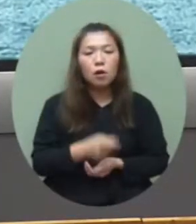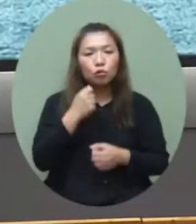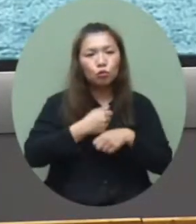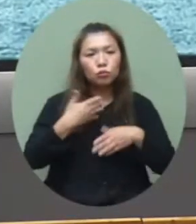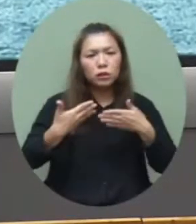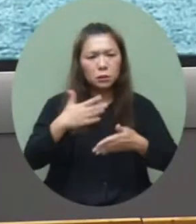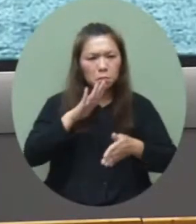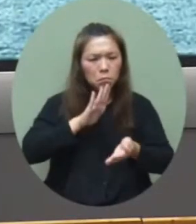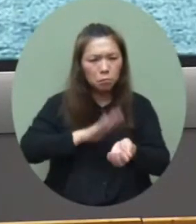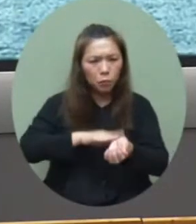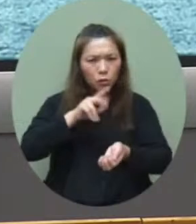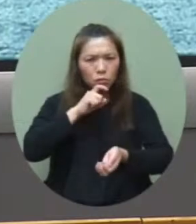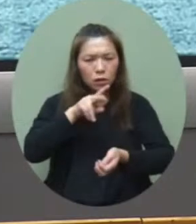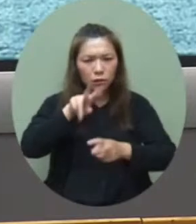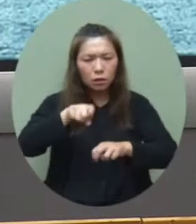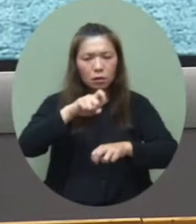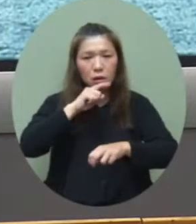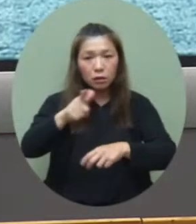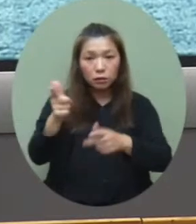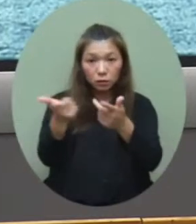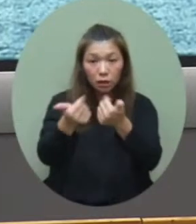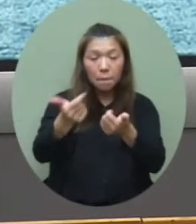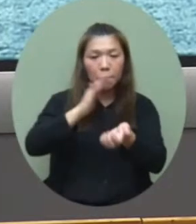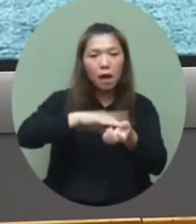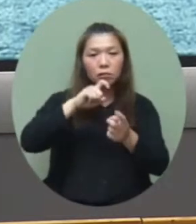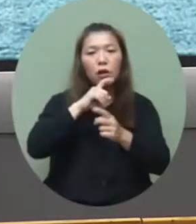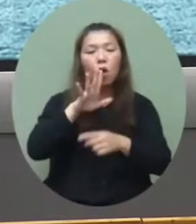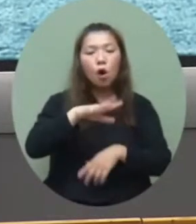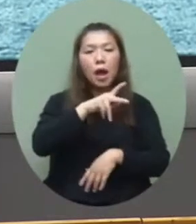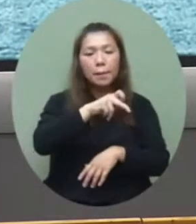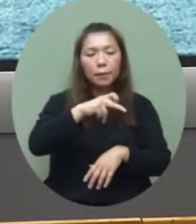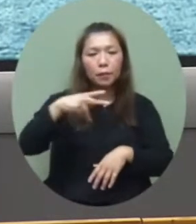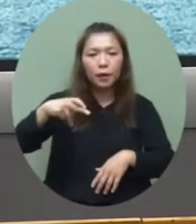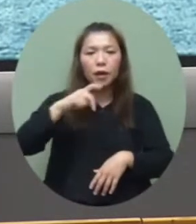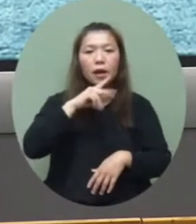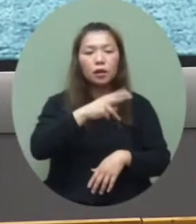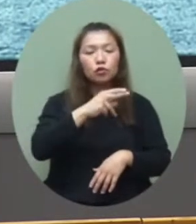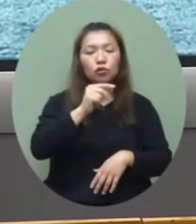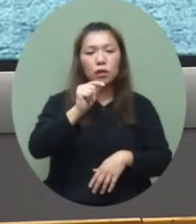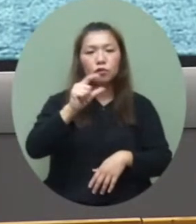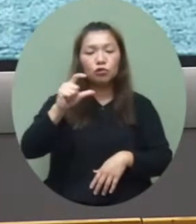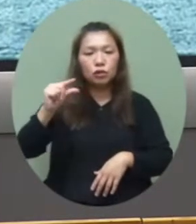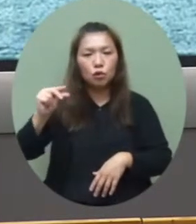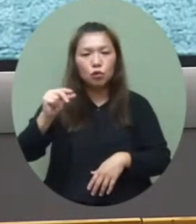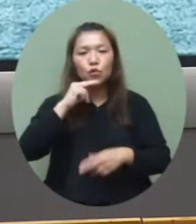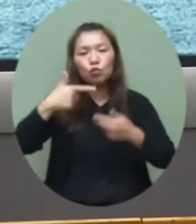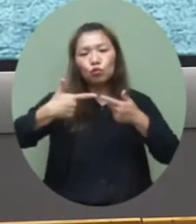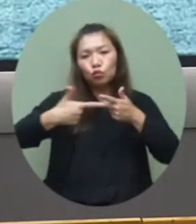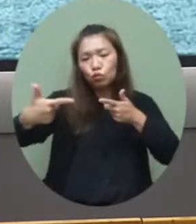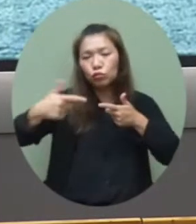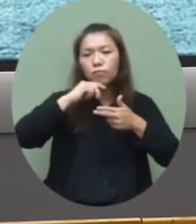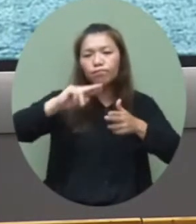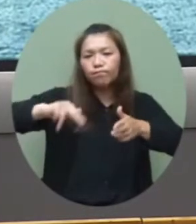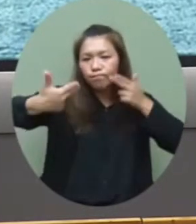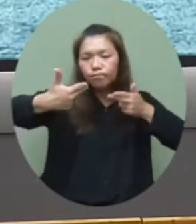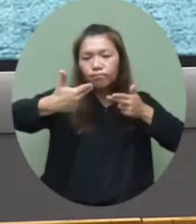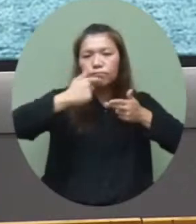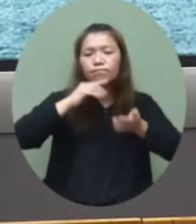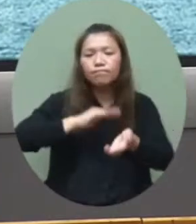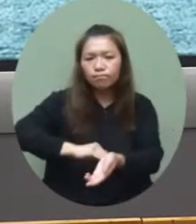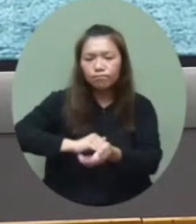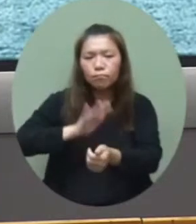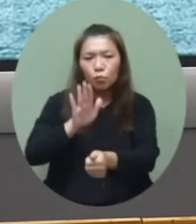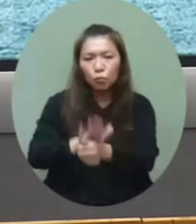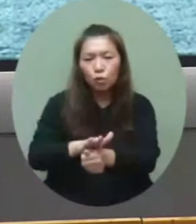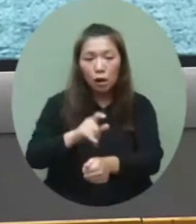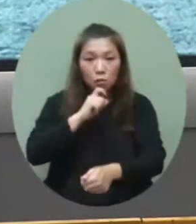1-833-6115 of the hospital authority. We will identify suitable patients, and then by using the HA Go app on the mobile